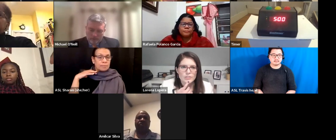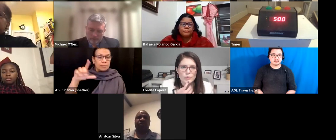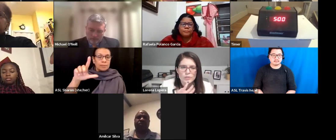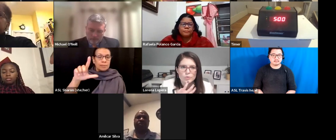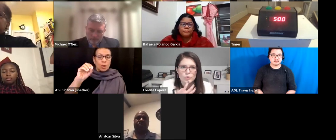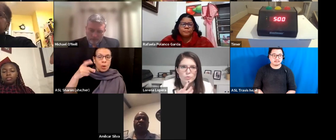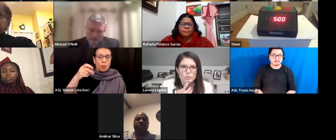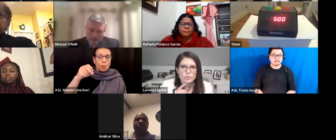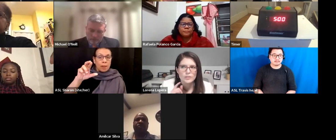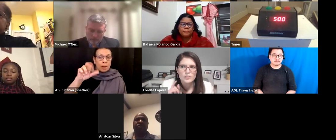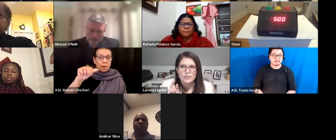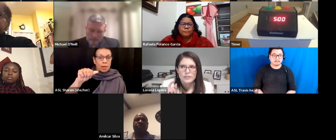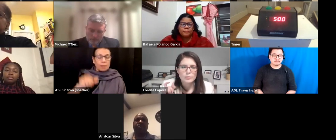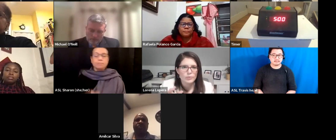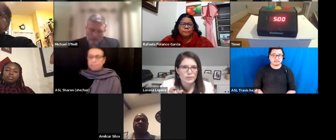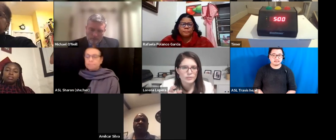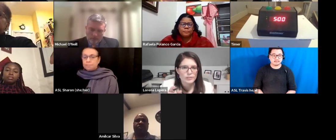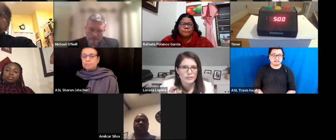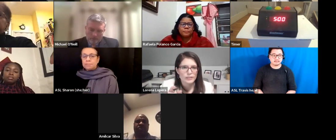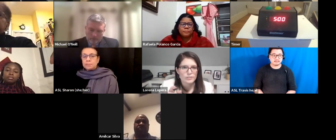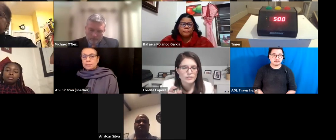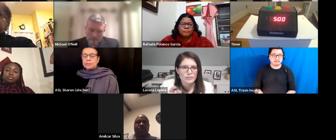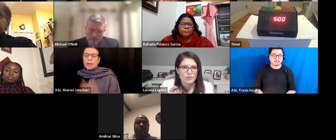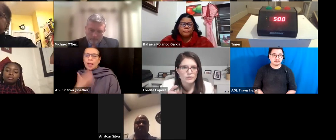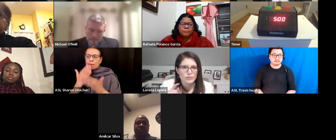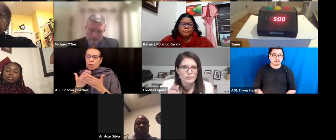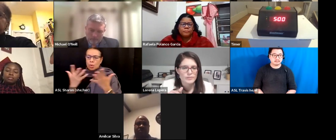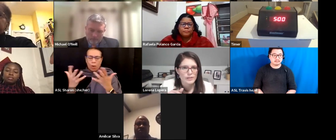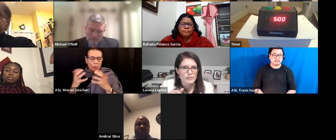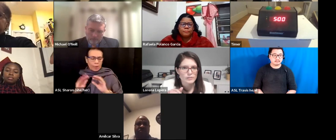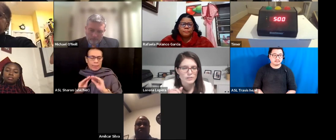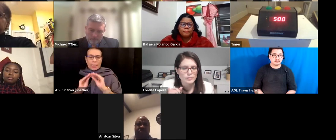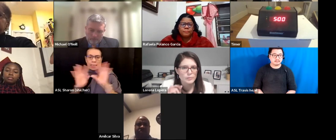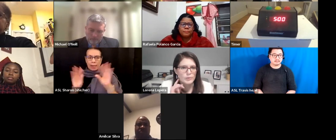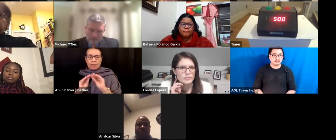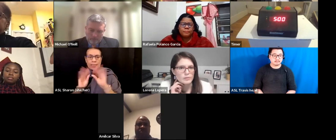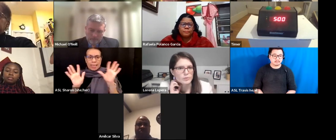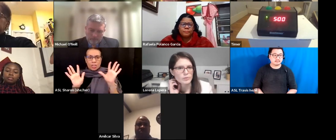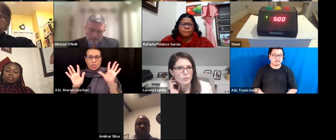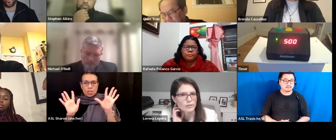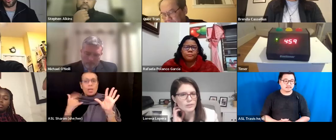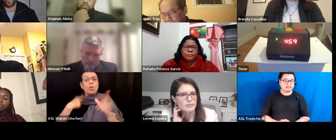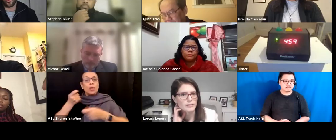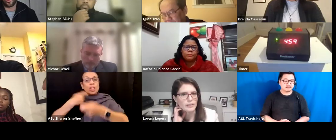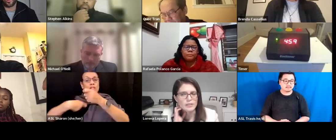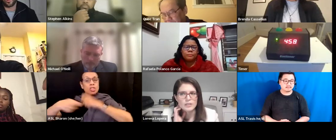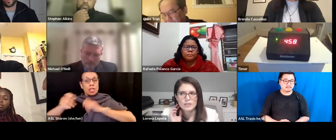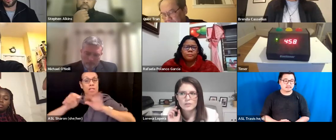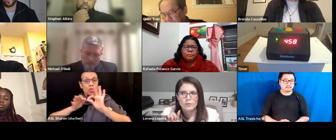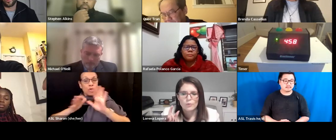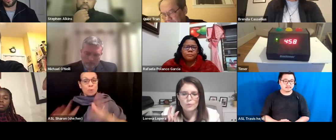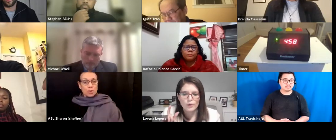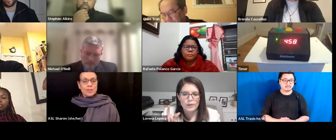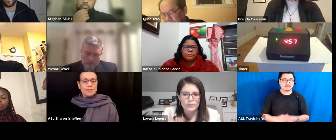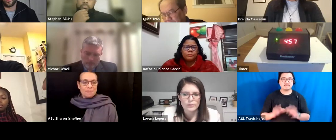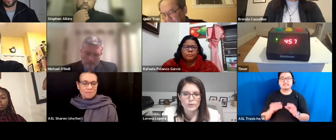um i just want to get a point of clarification and also emphasize um the point of member polanco garcia